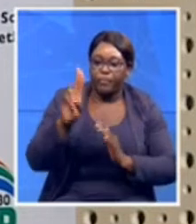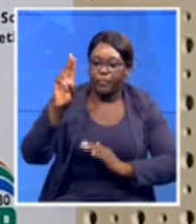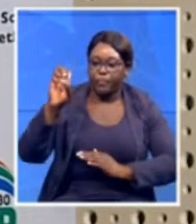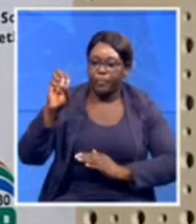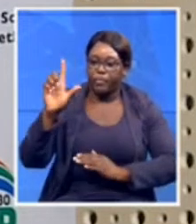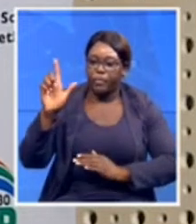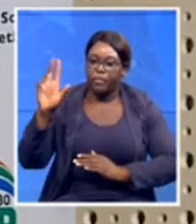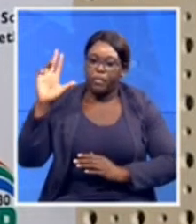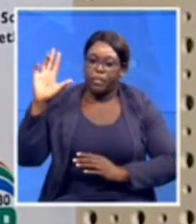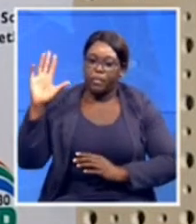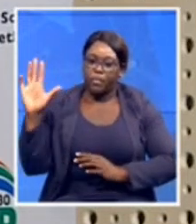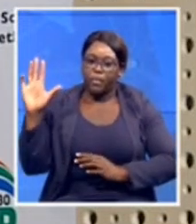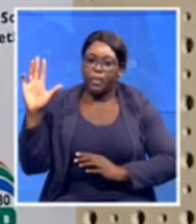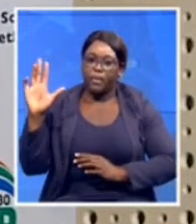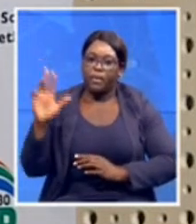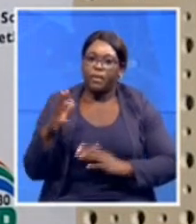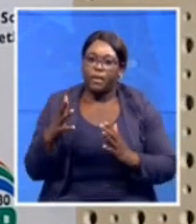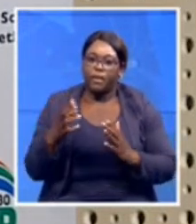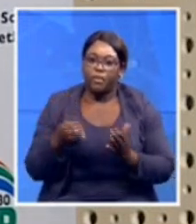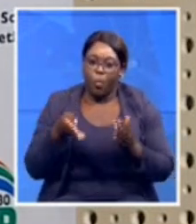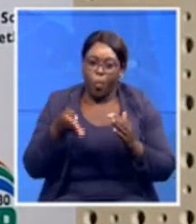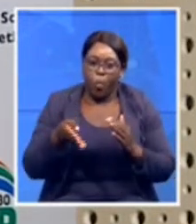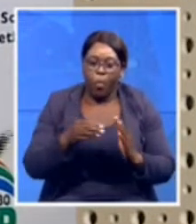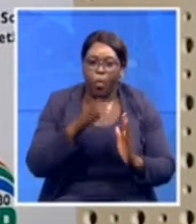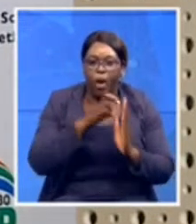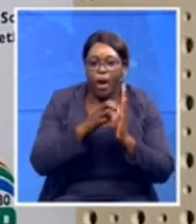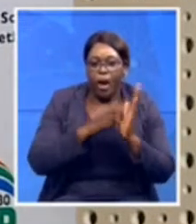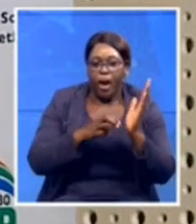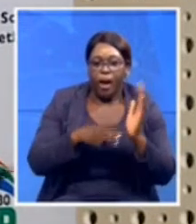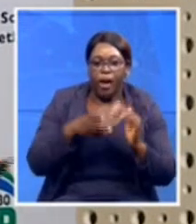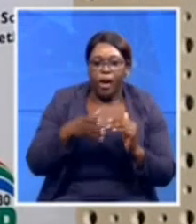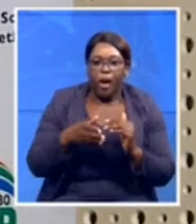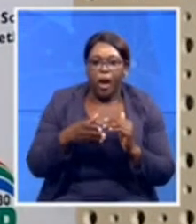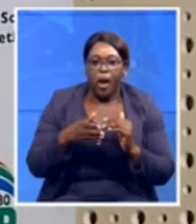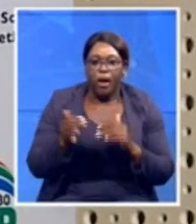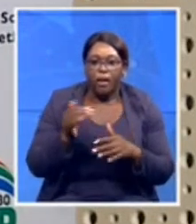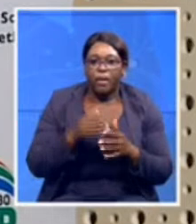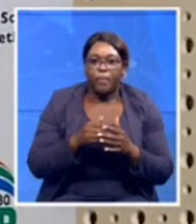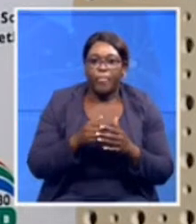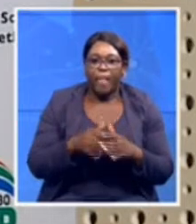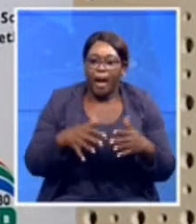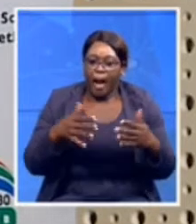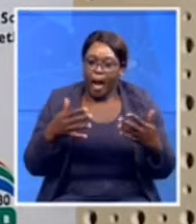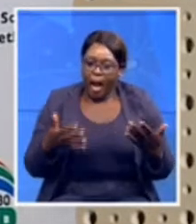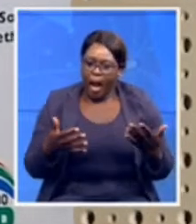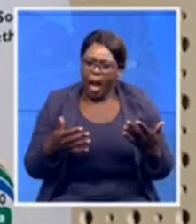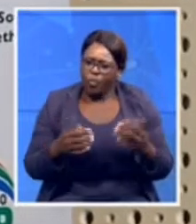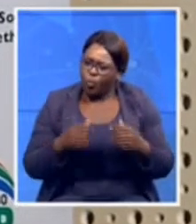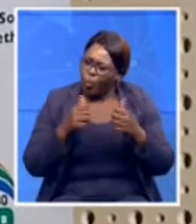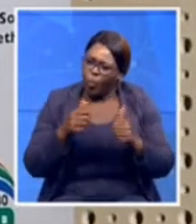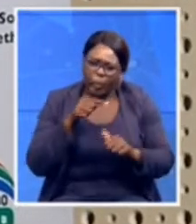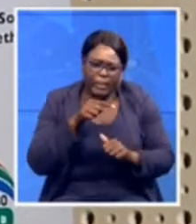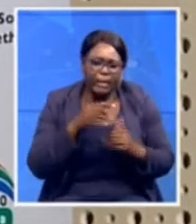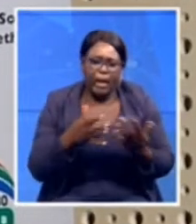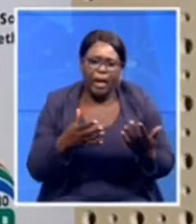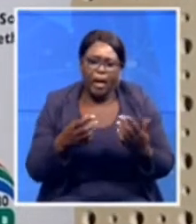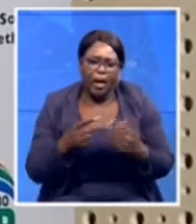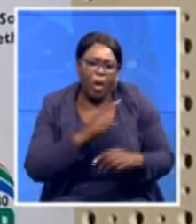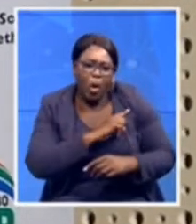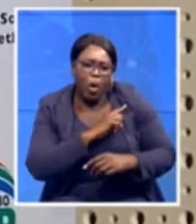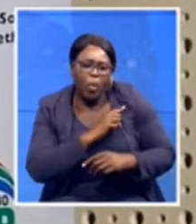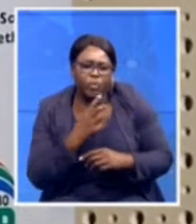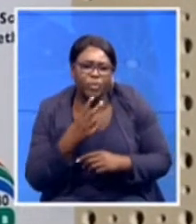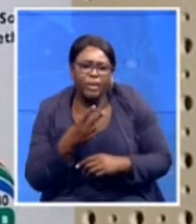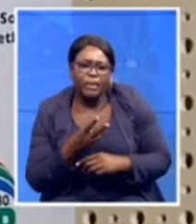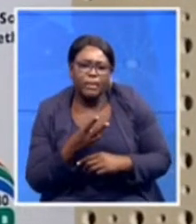underway. The one thing that you have to do is to look at how adequate they are, because if you look at, and I want to refer members of the media to what they